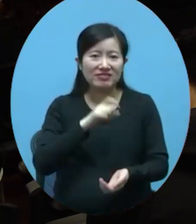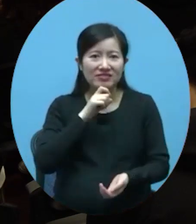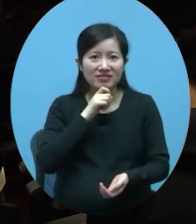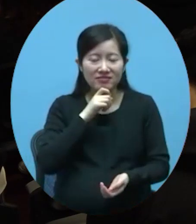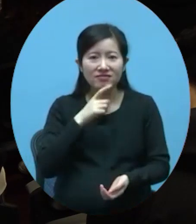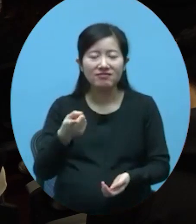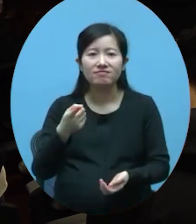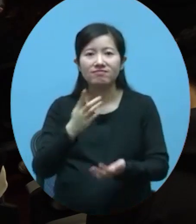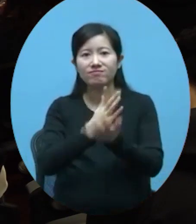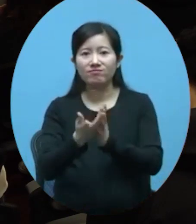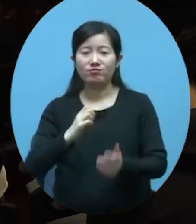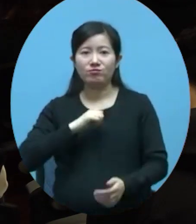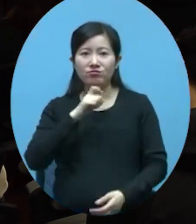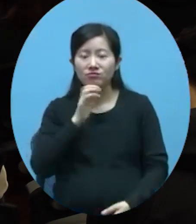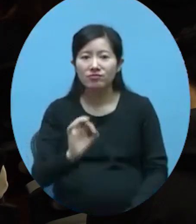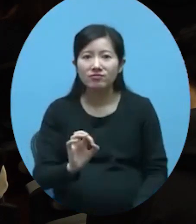concerning the foreign maid